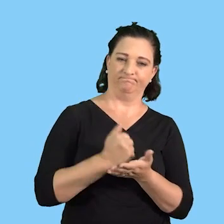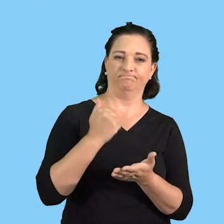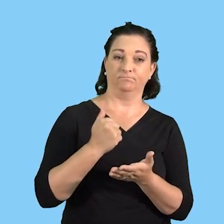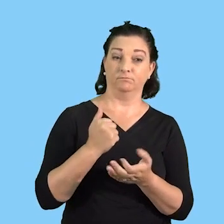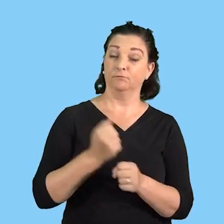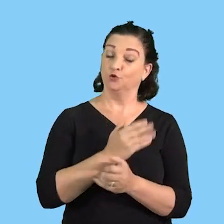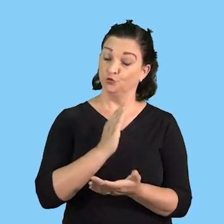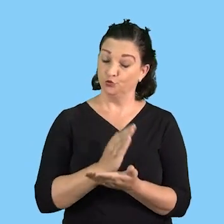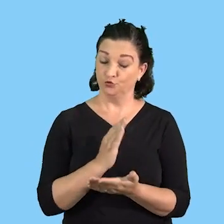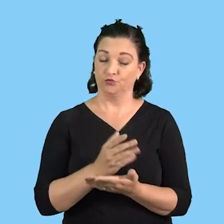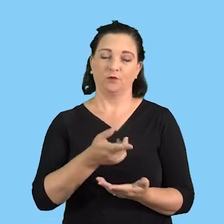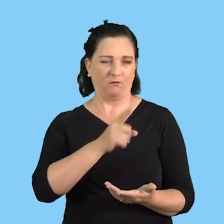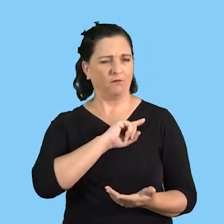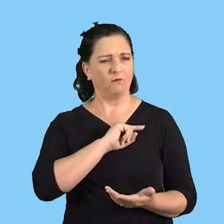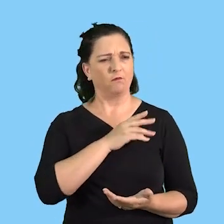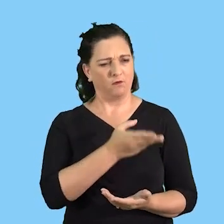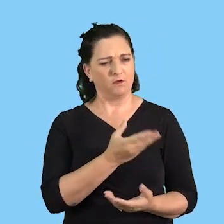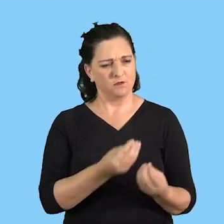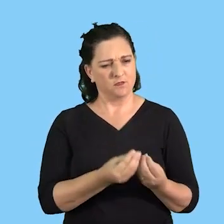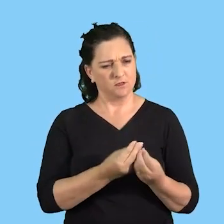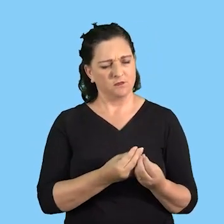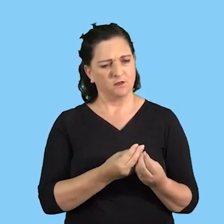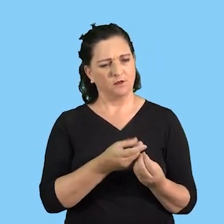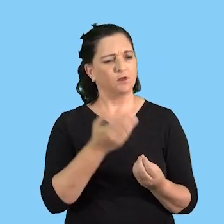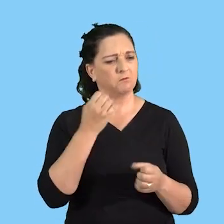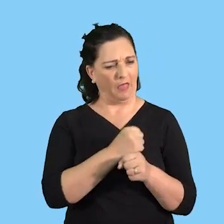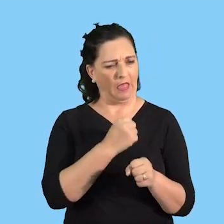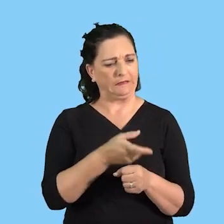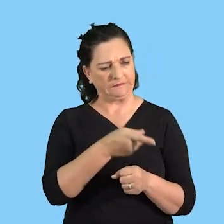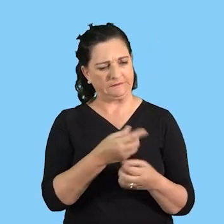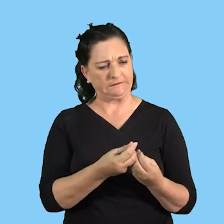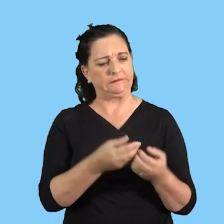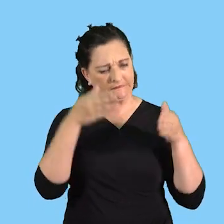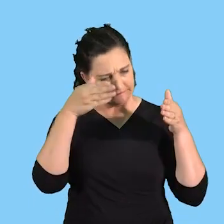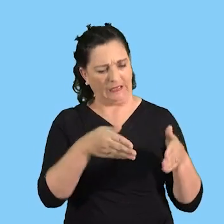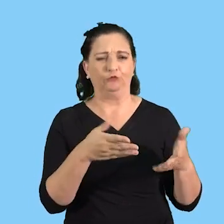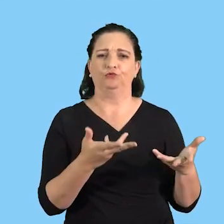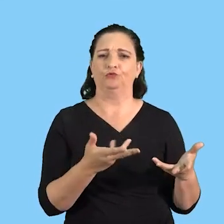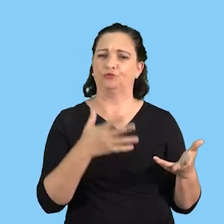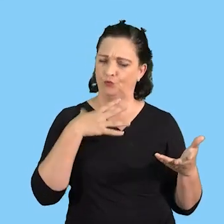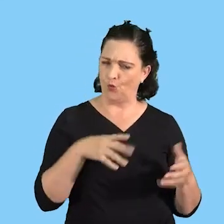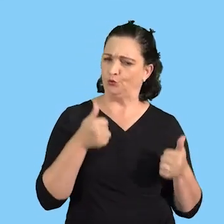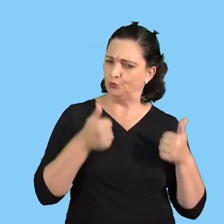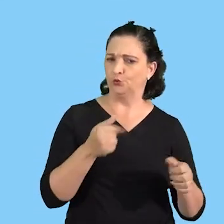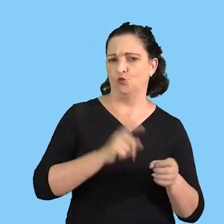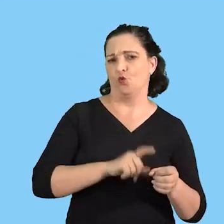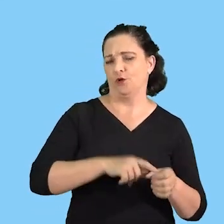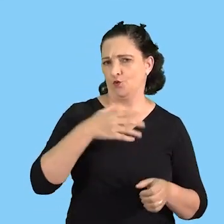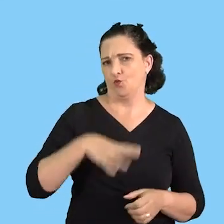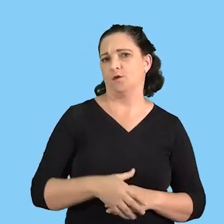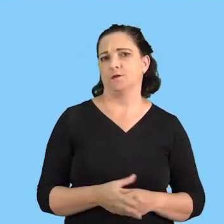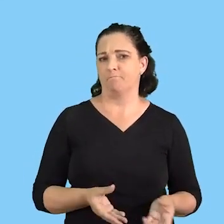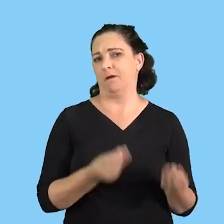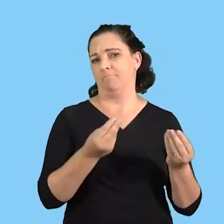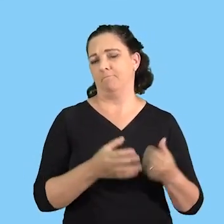commitments seriously and continually strives to improve its operations. So in simple terms, you will